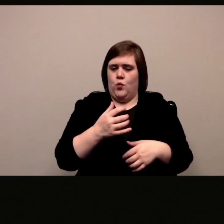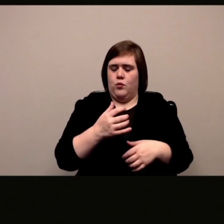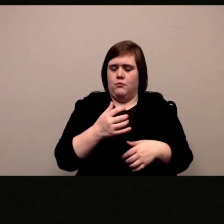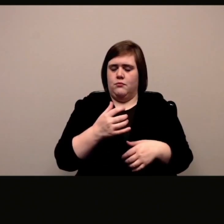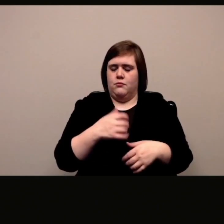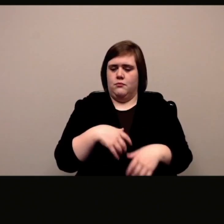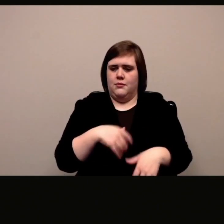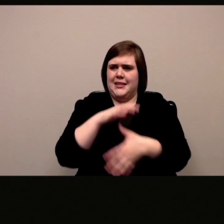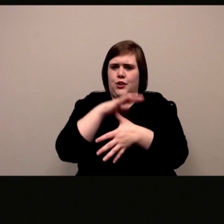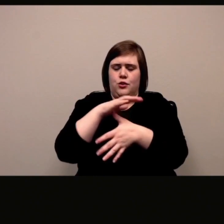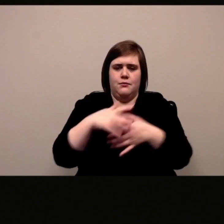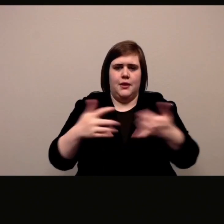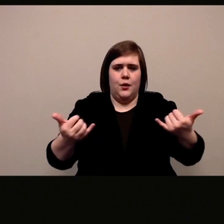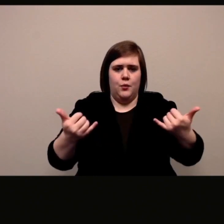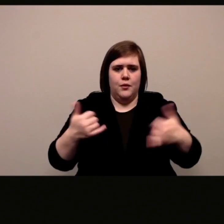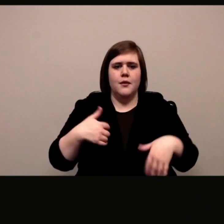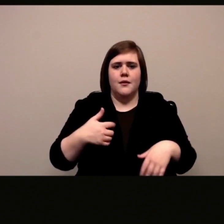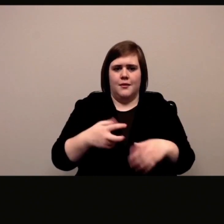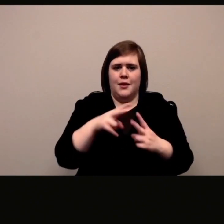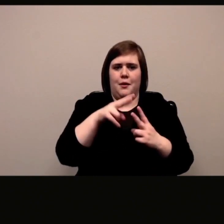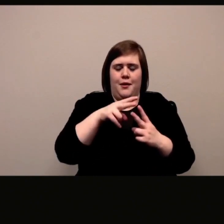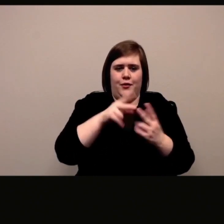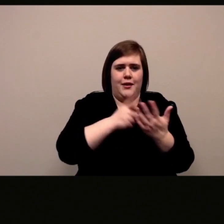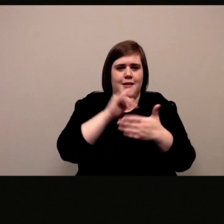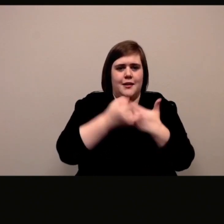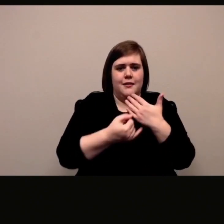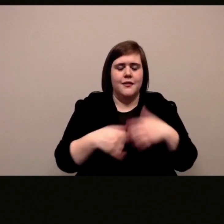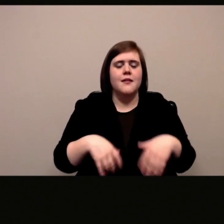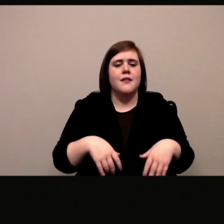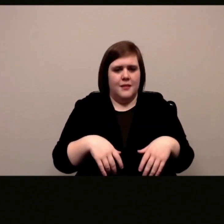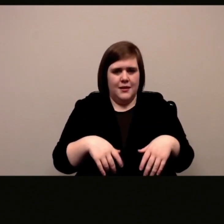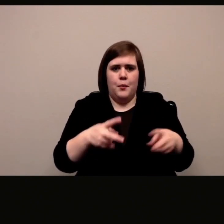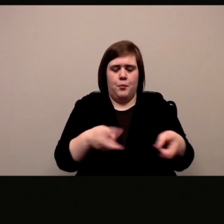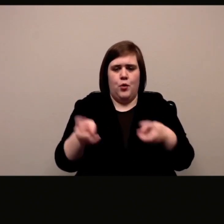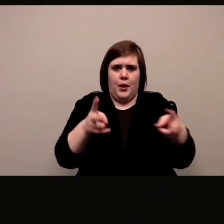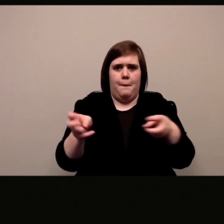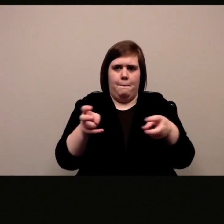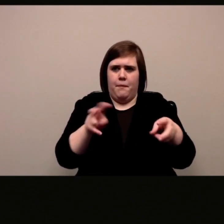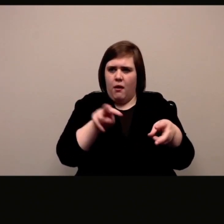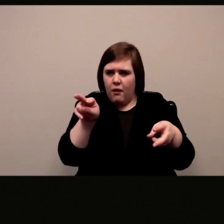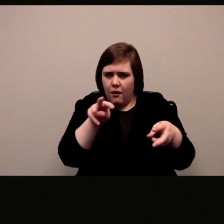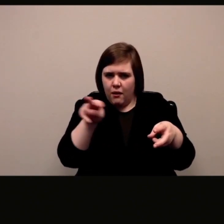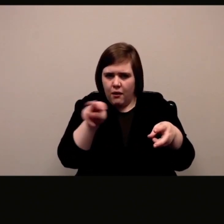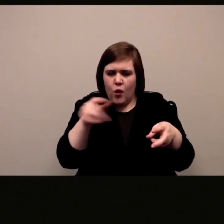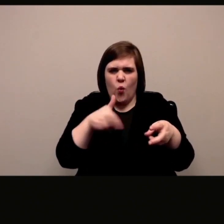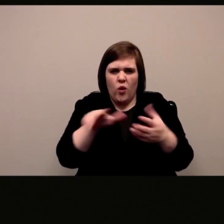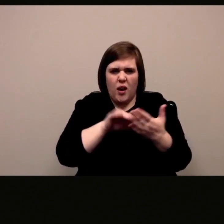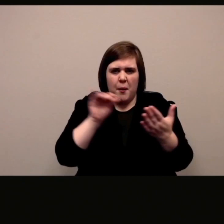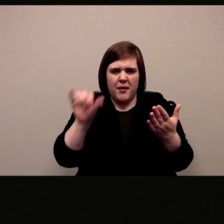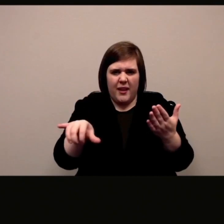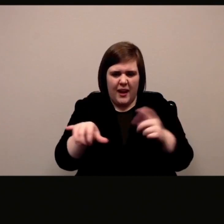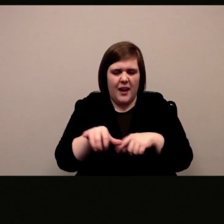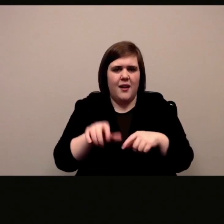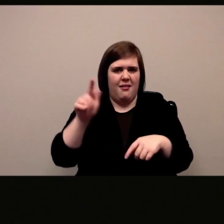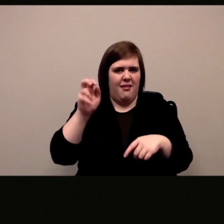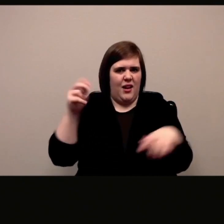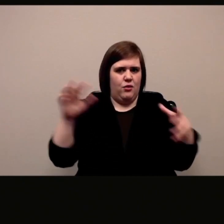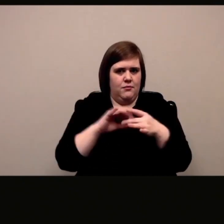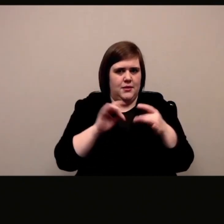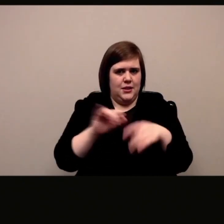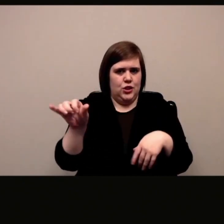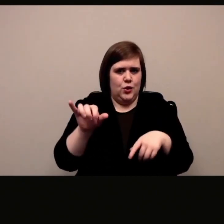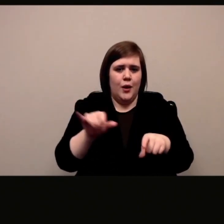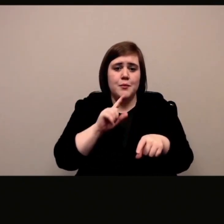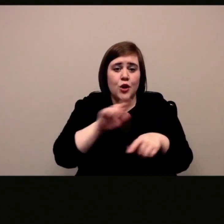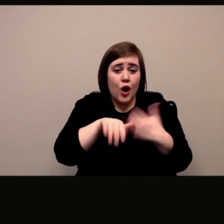page, pull a couple of projects we can start to emulate. We can start to build some stuff up. There's also, as Leon said, YouTube. I'm sure everyone here knows